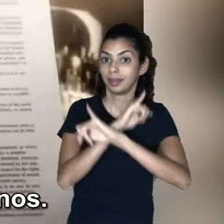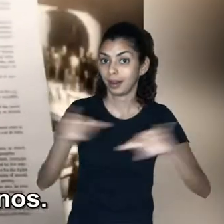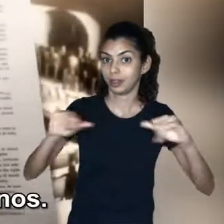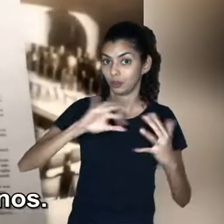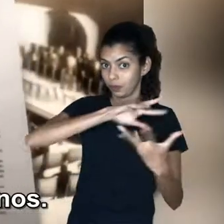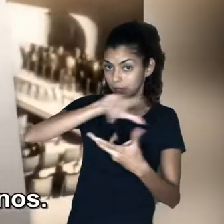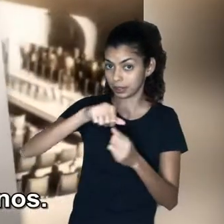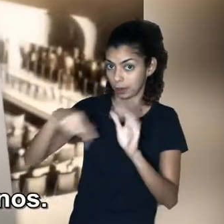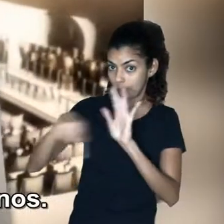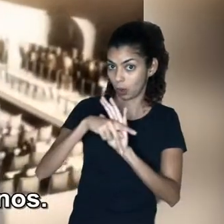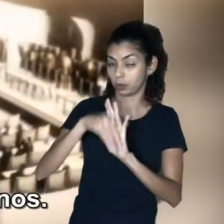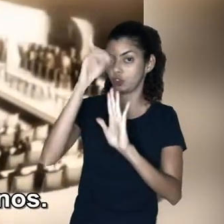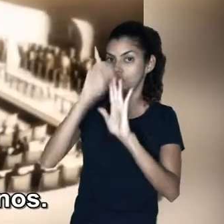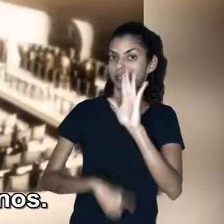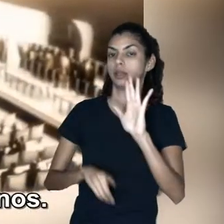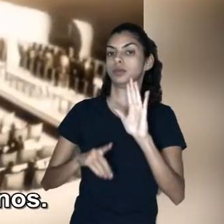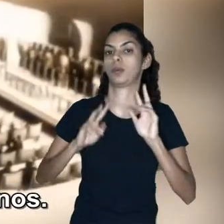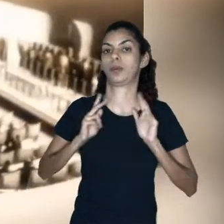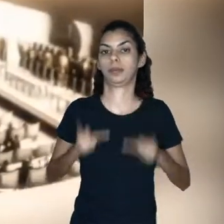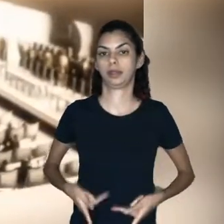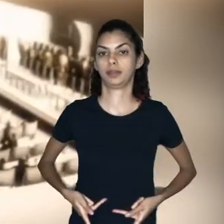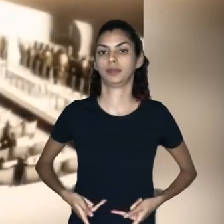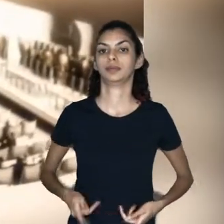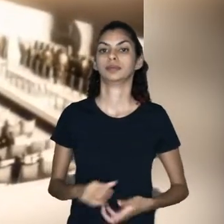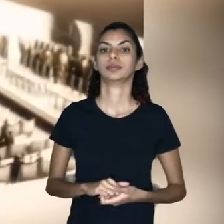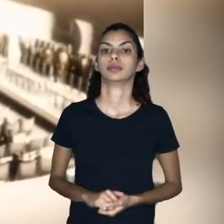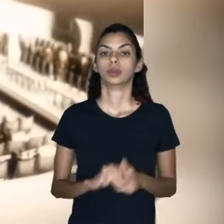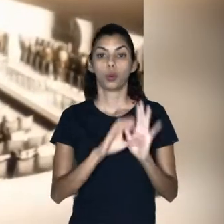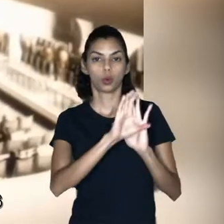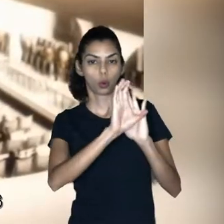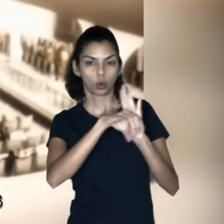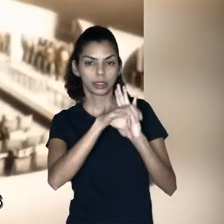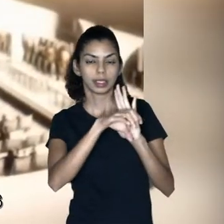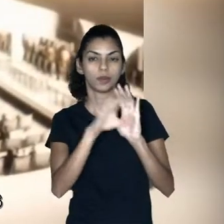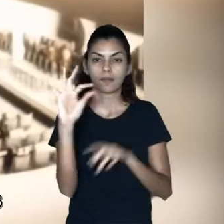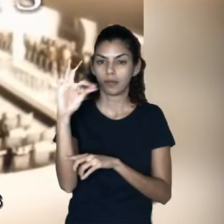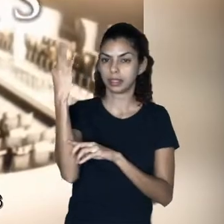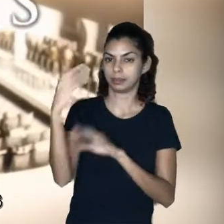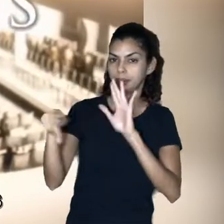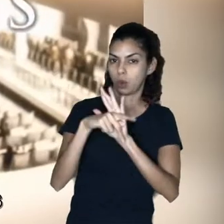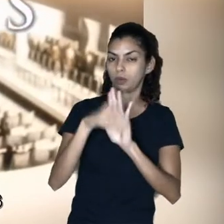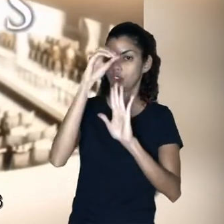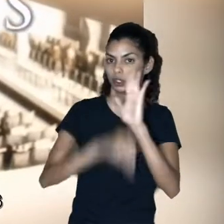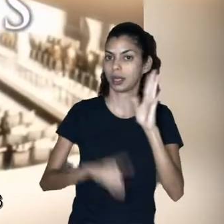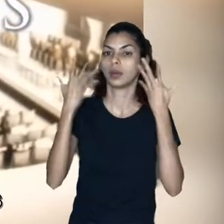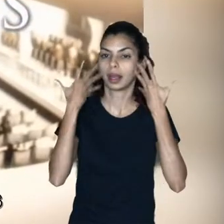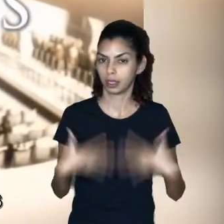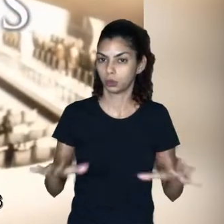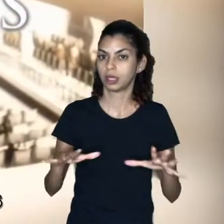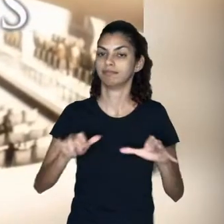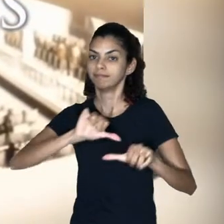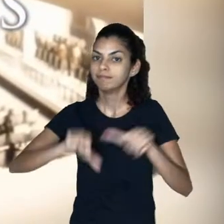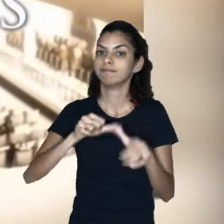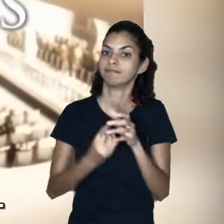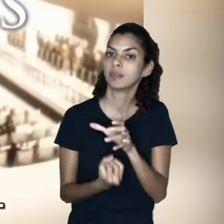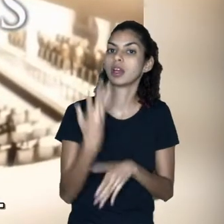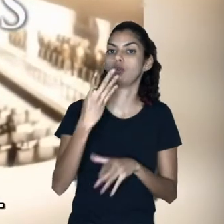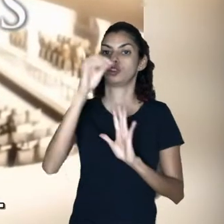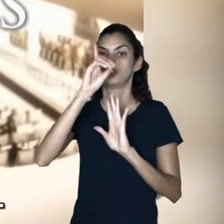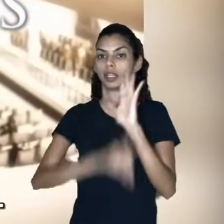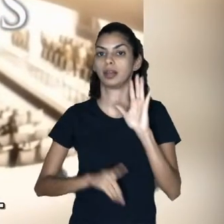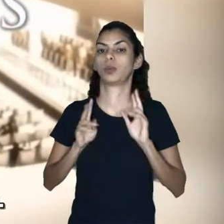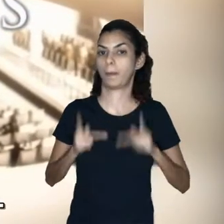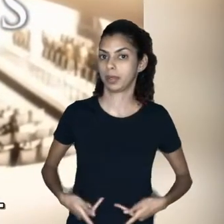Declaration of Human Rights. The French concept of natural rights